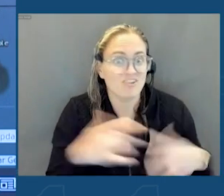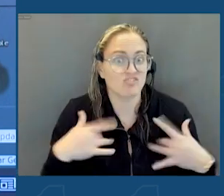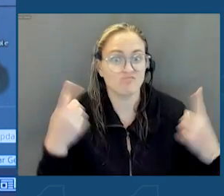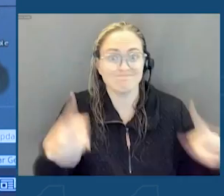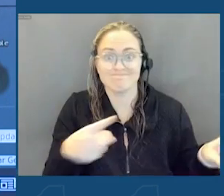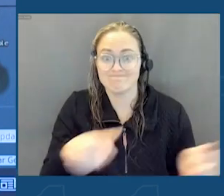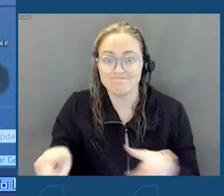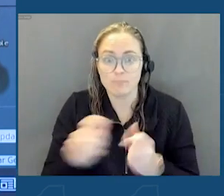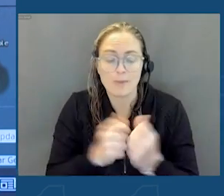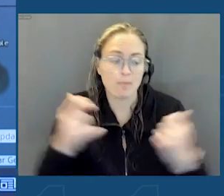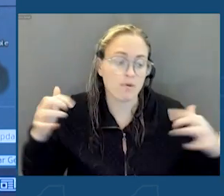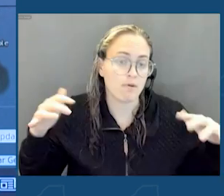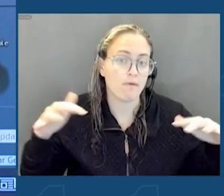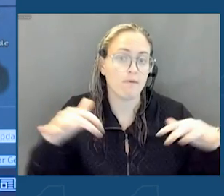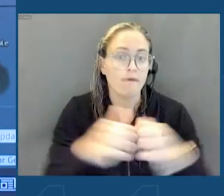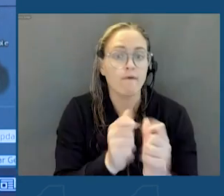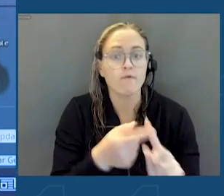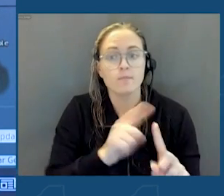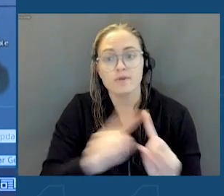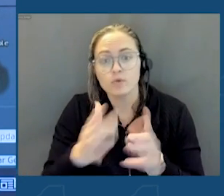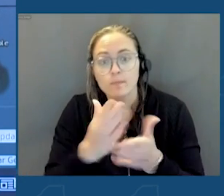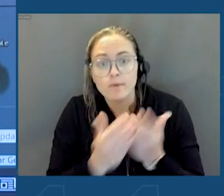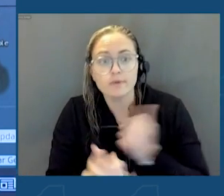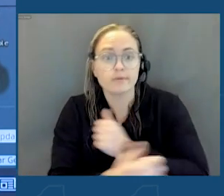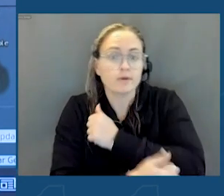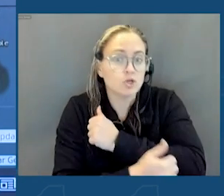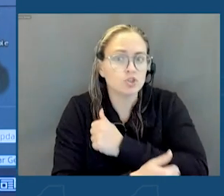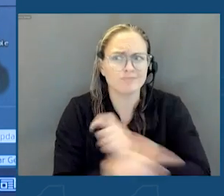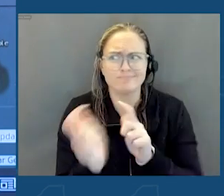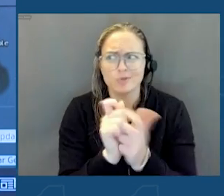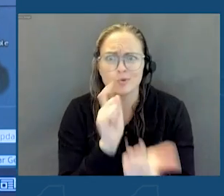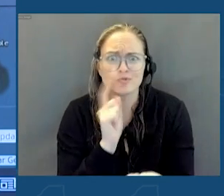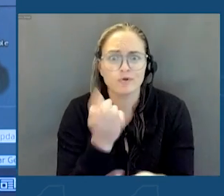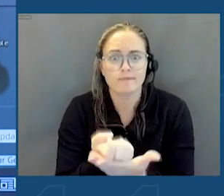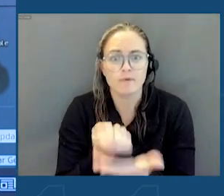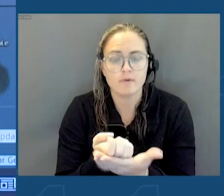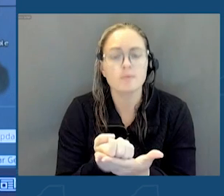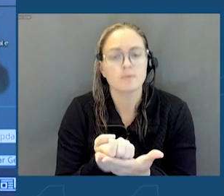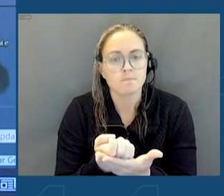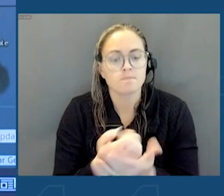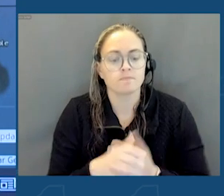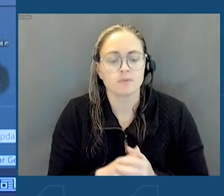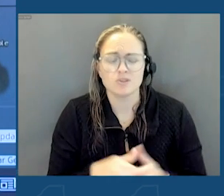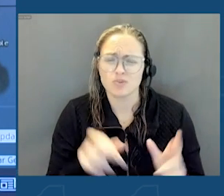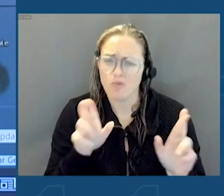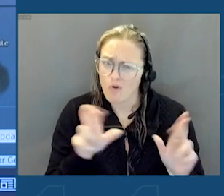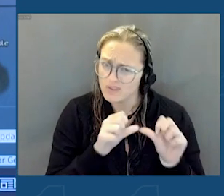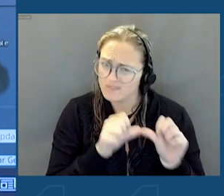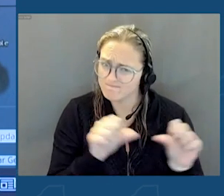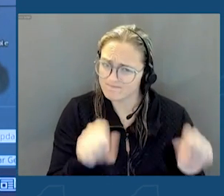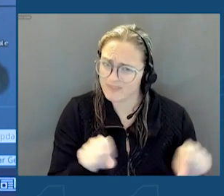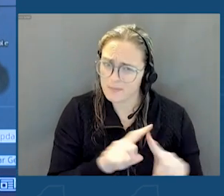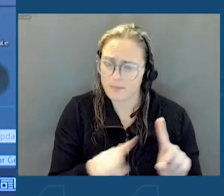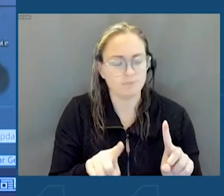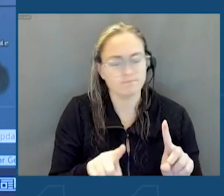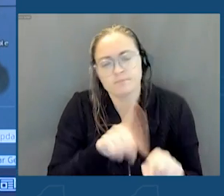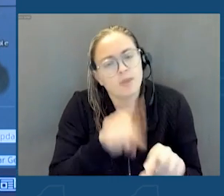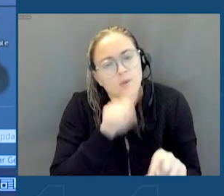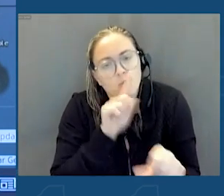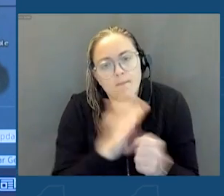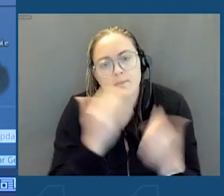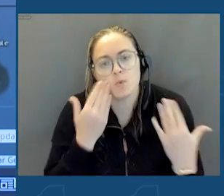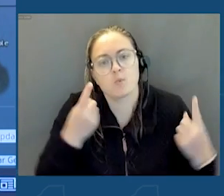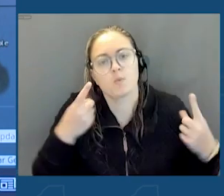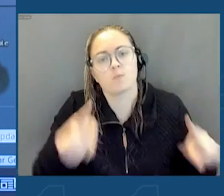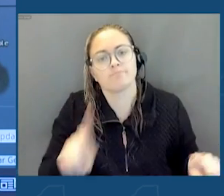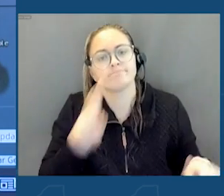all over the country. It's huge for the local economy. And so we hopefully can get this going, but there's no assurance of what the weather's going to be, so it's going